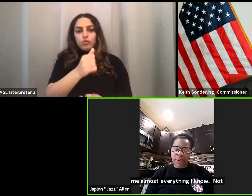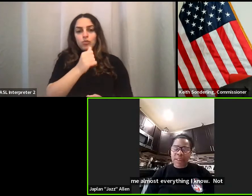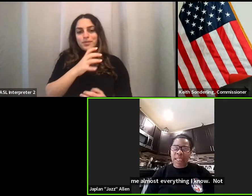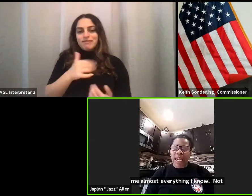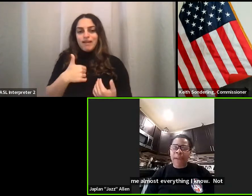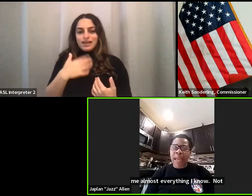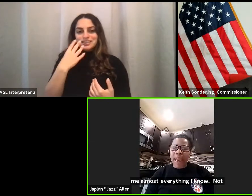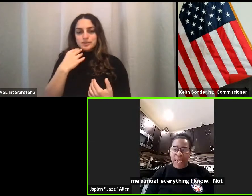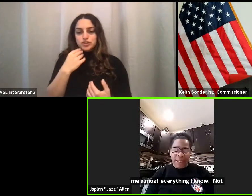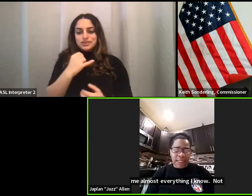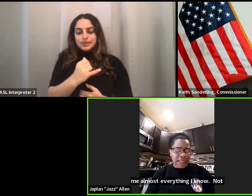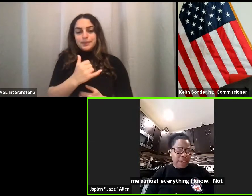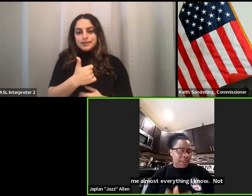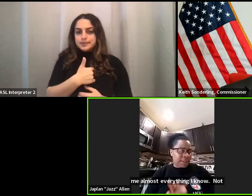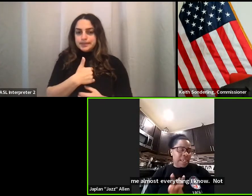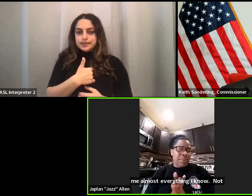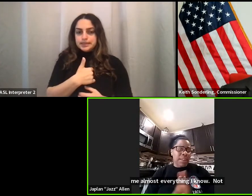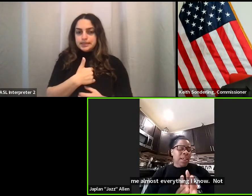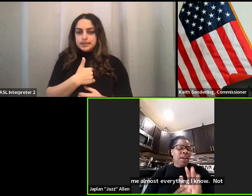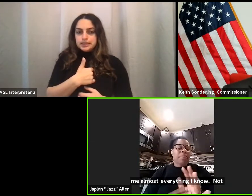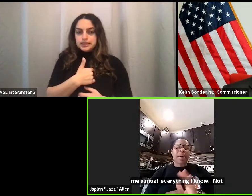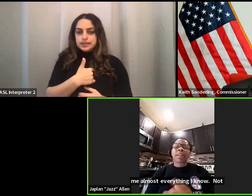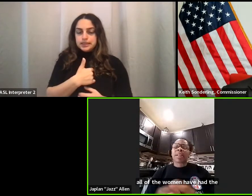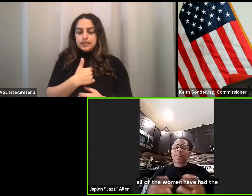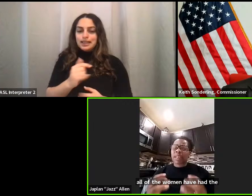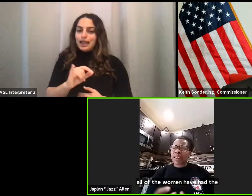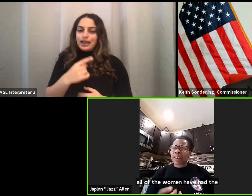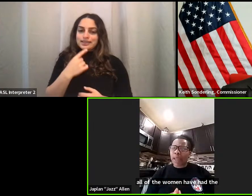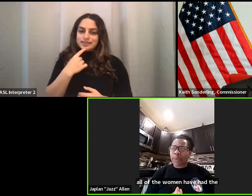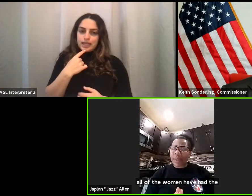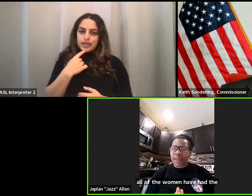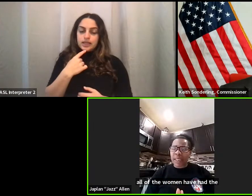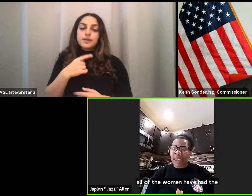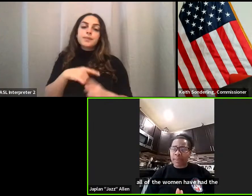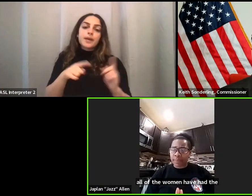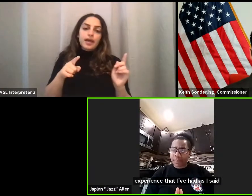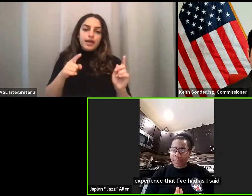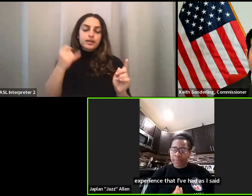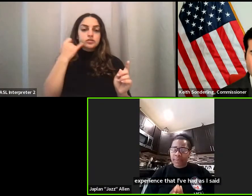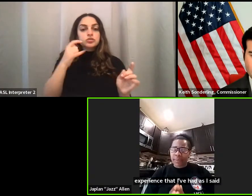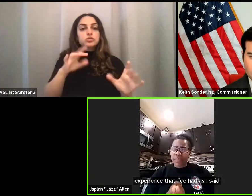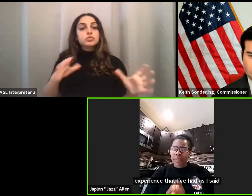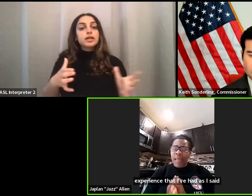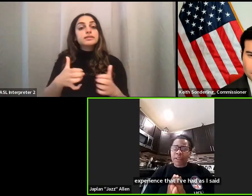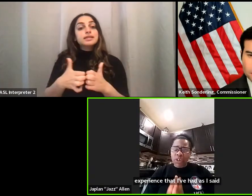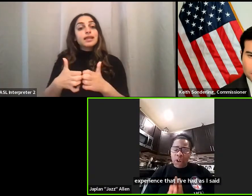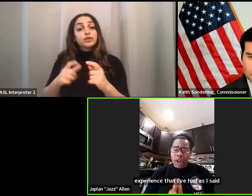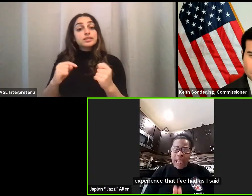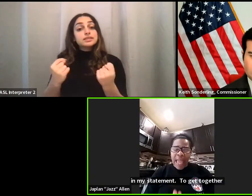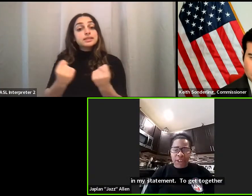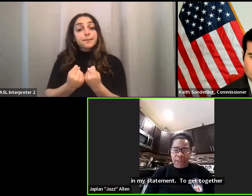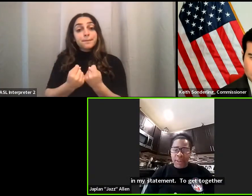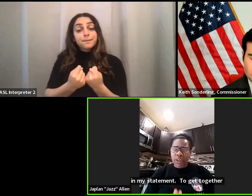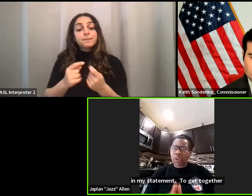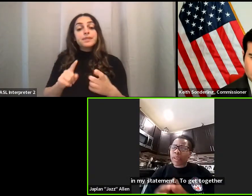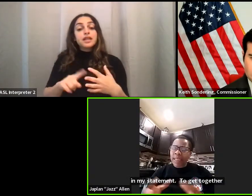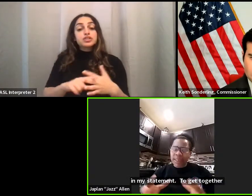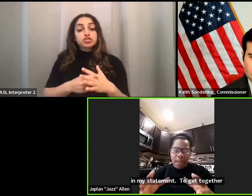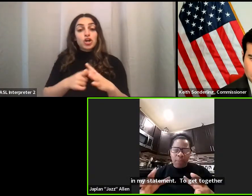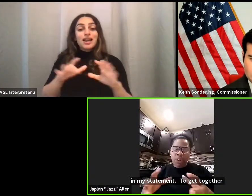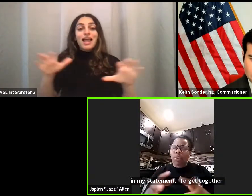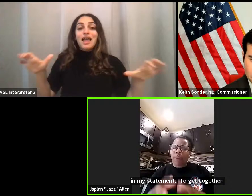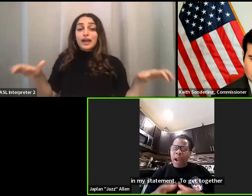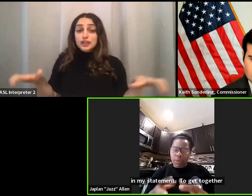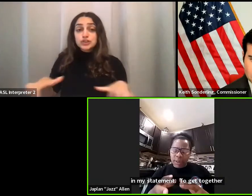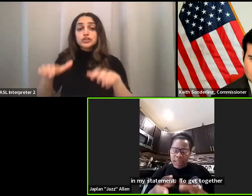experience that i've had as i said in my statement but to get together as a team and start action so the next